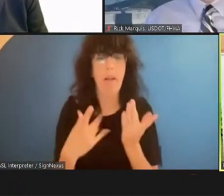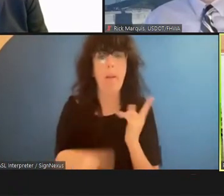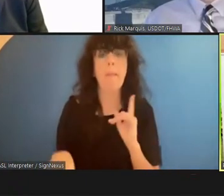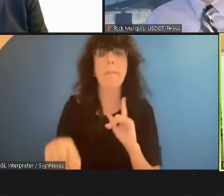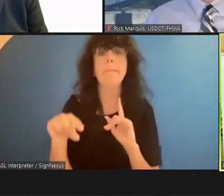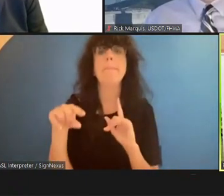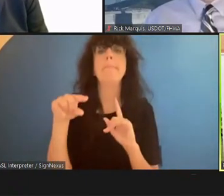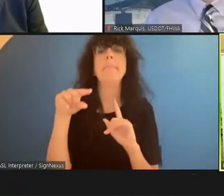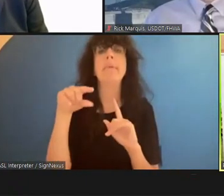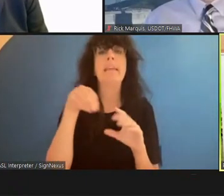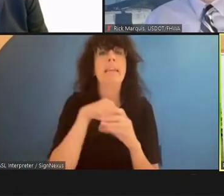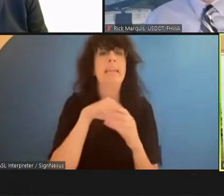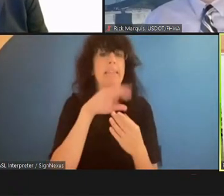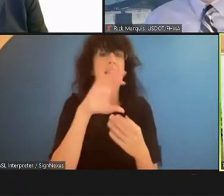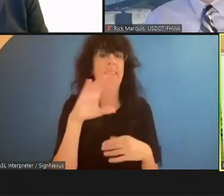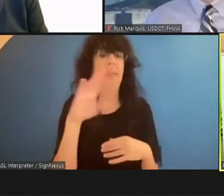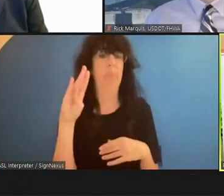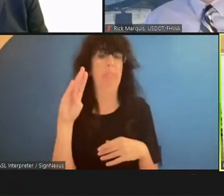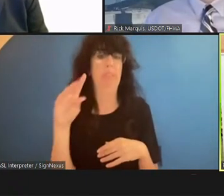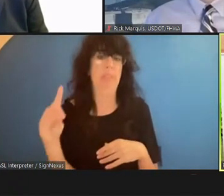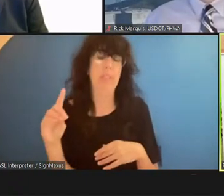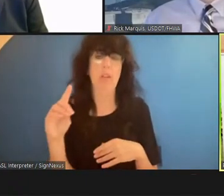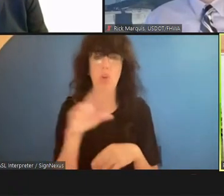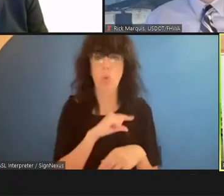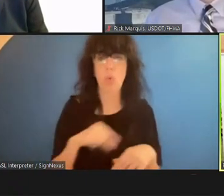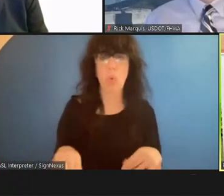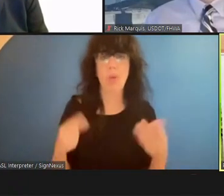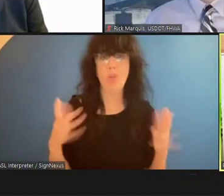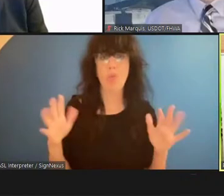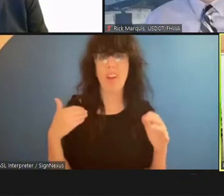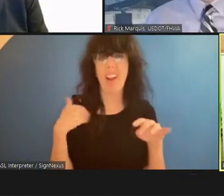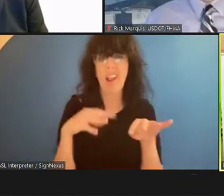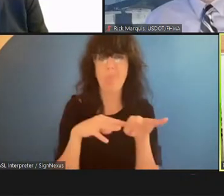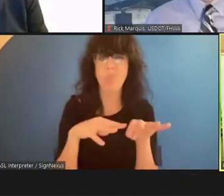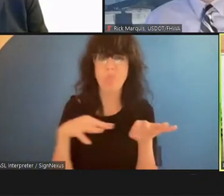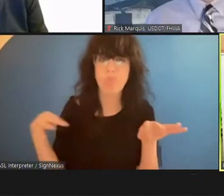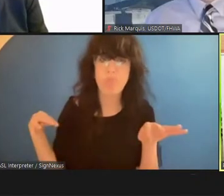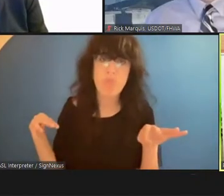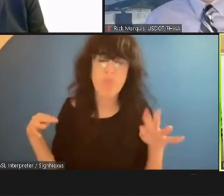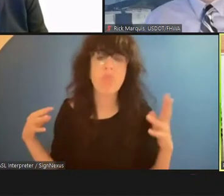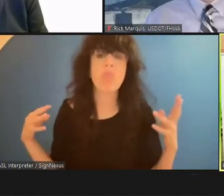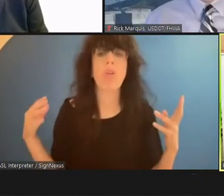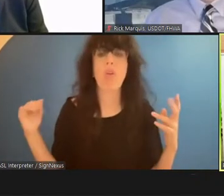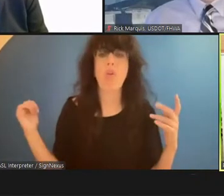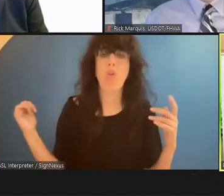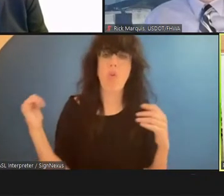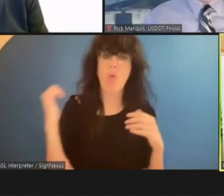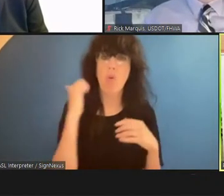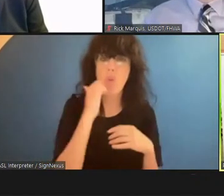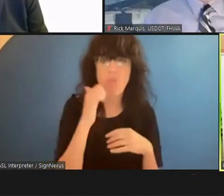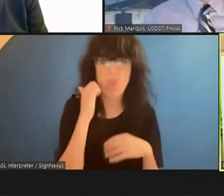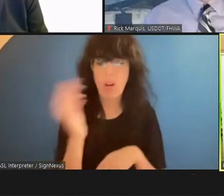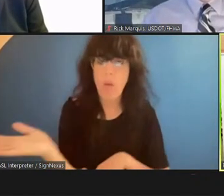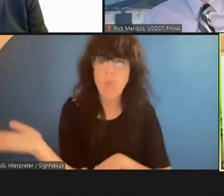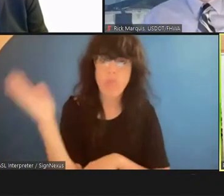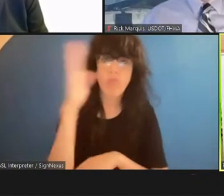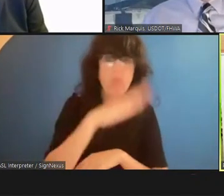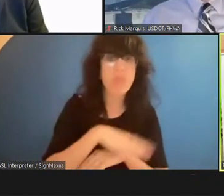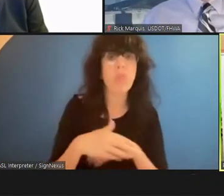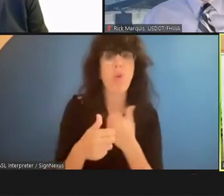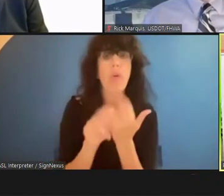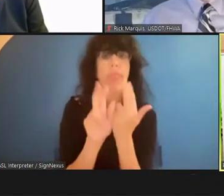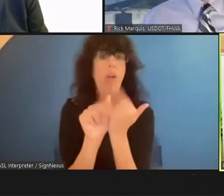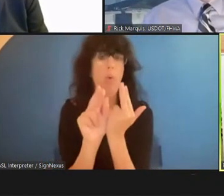district queens already experiences traffic congestion throughout the day on most major highways